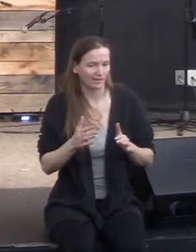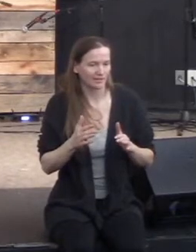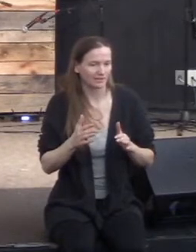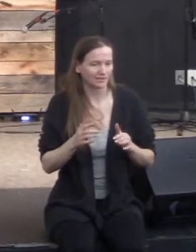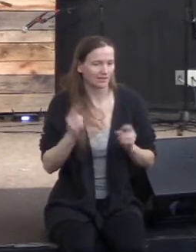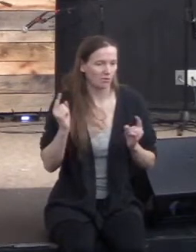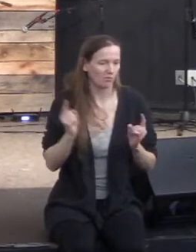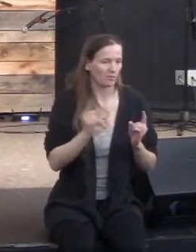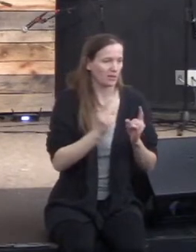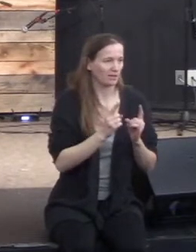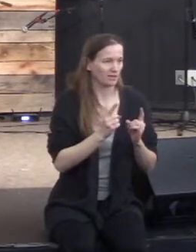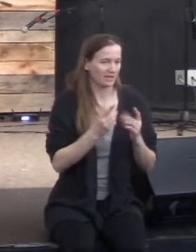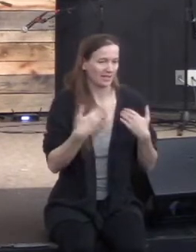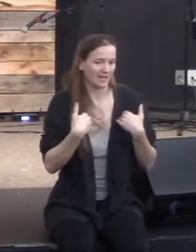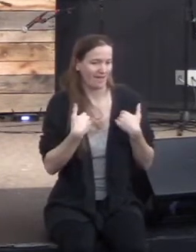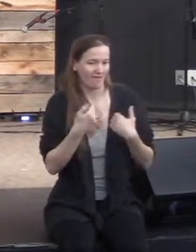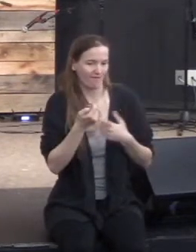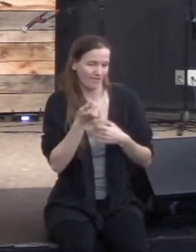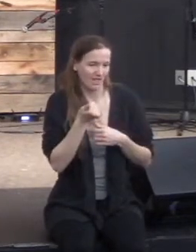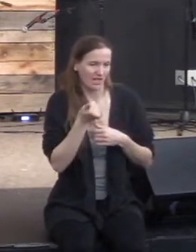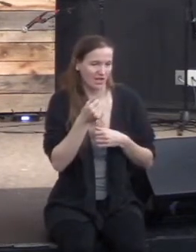that he found by a well.